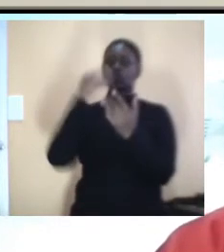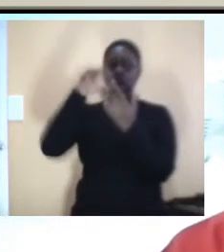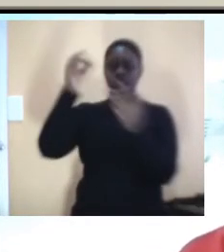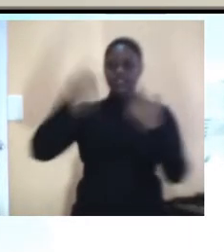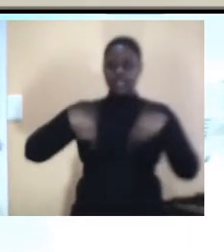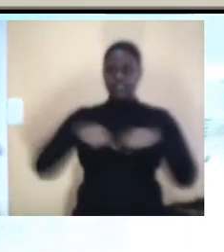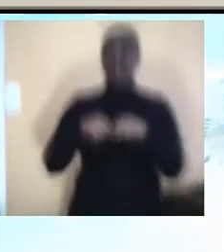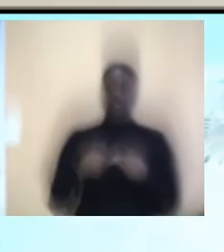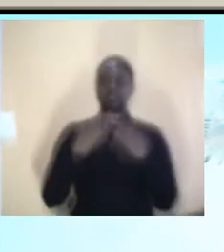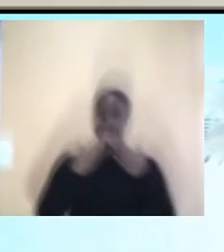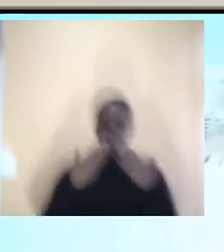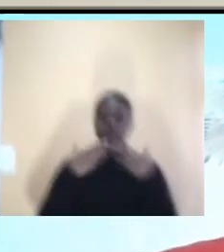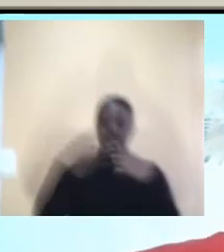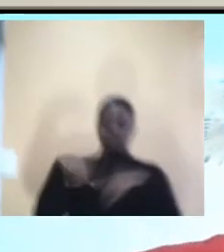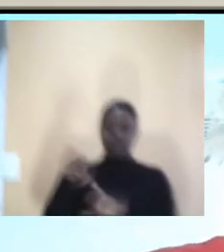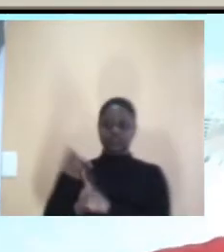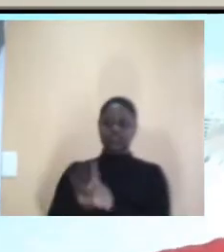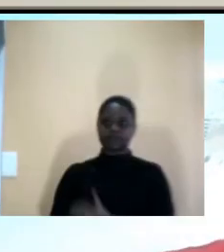Chairperson.